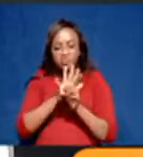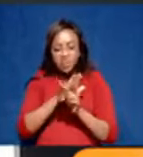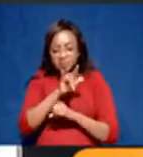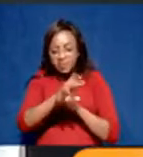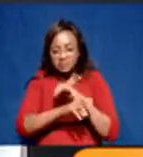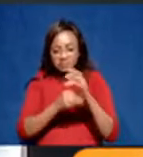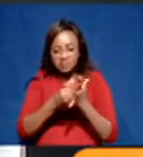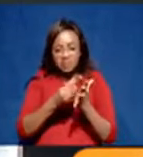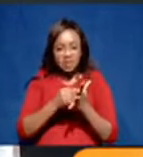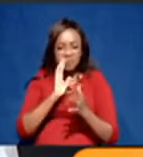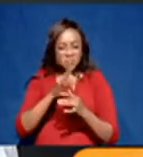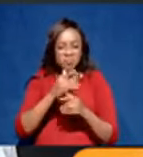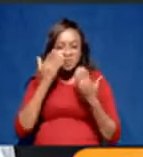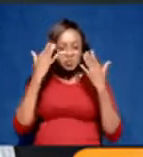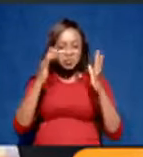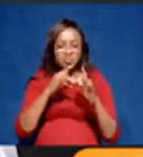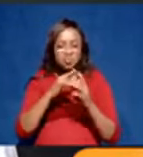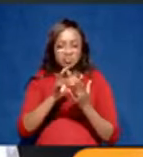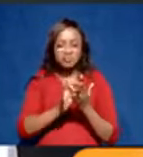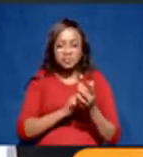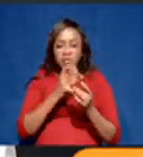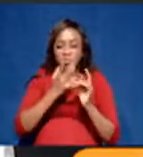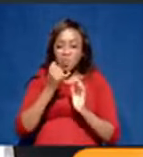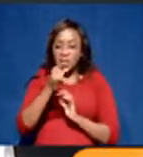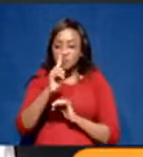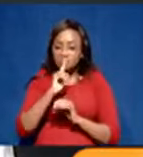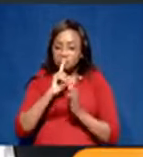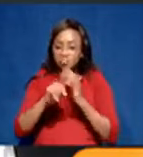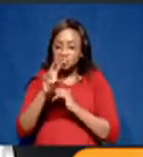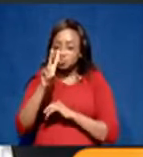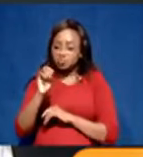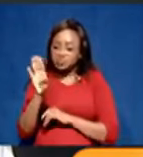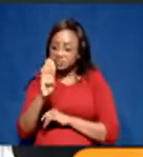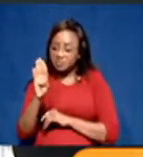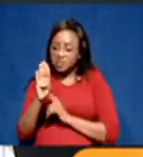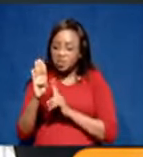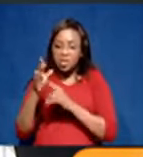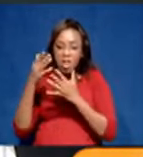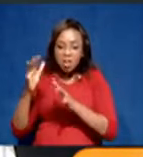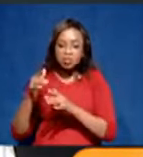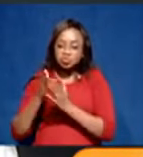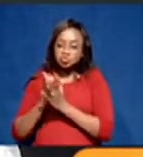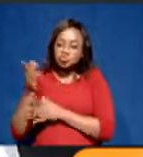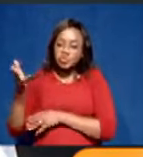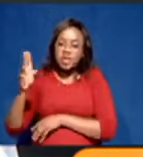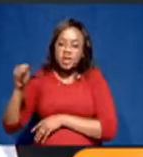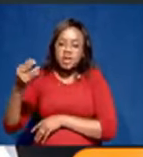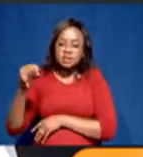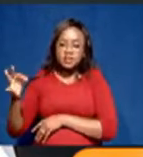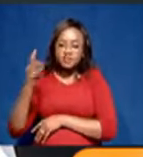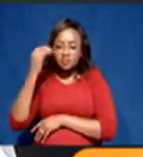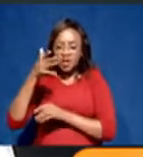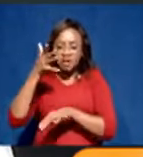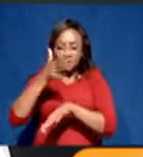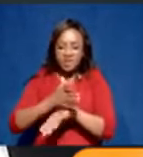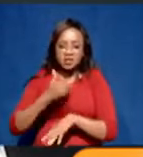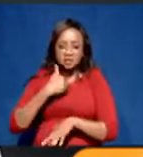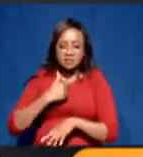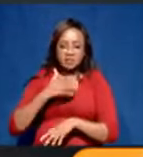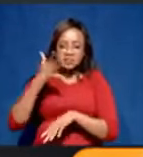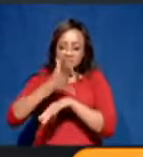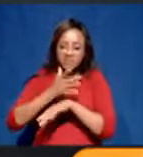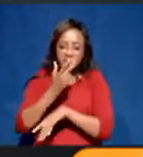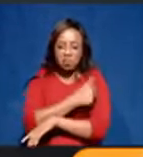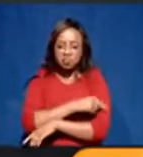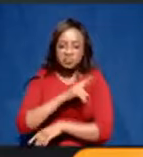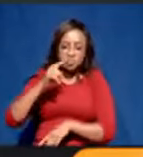day you had a press conference. You spoke about the 20 billion shillings lost through NHIF, through fake surgeries, fake hospital